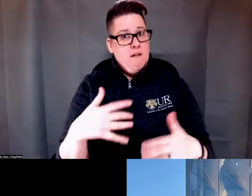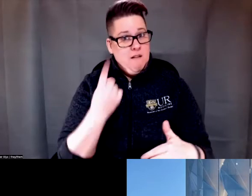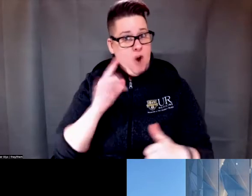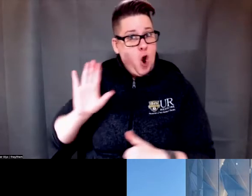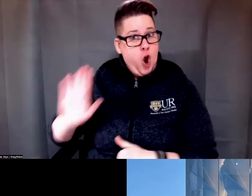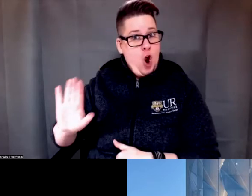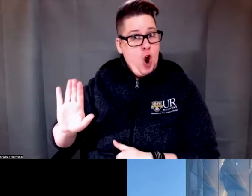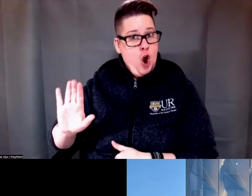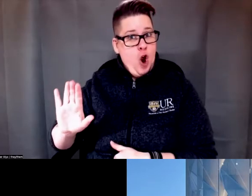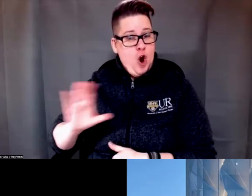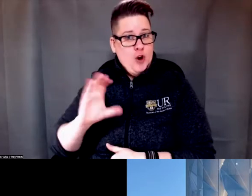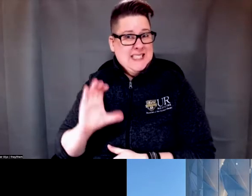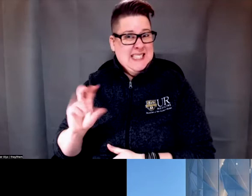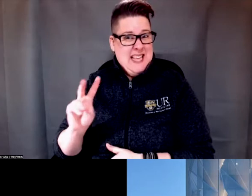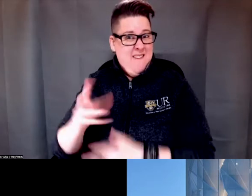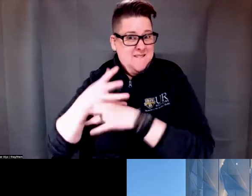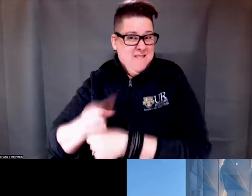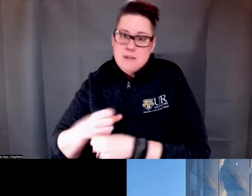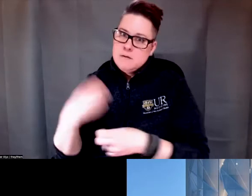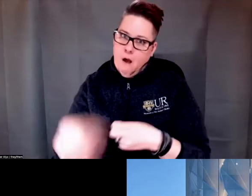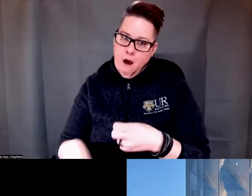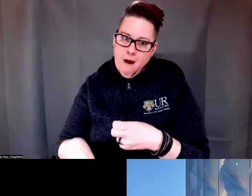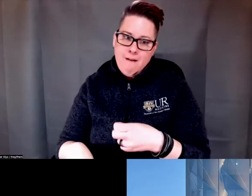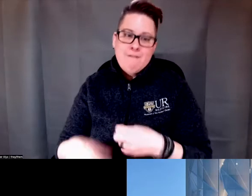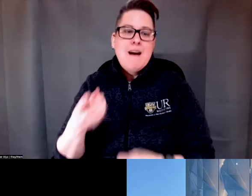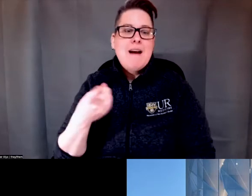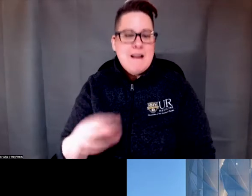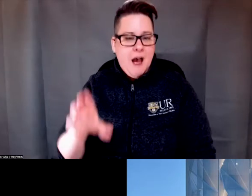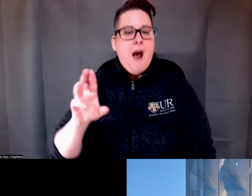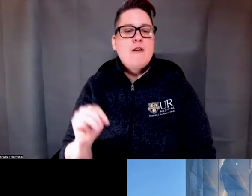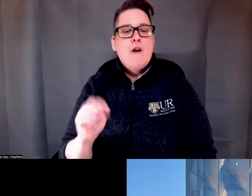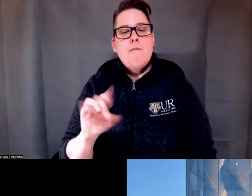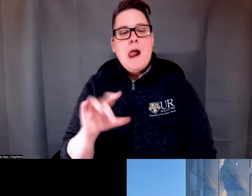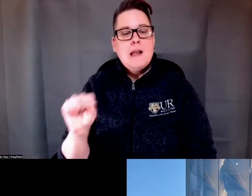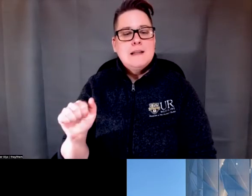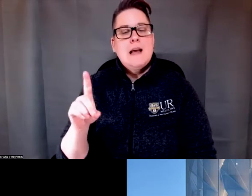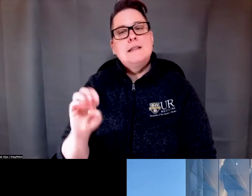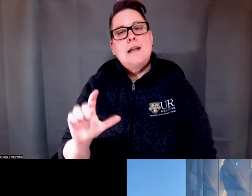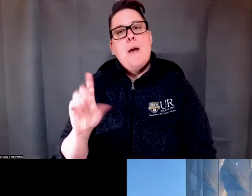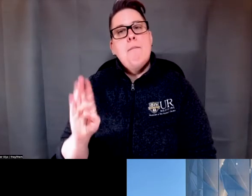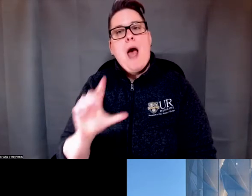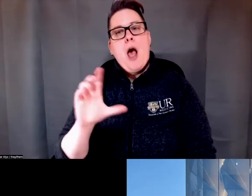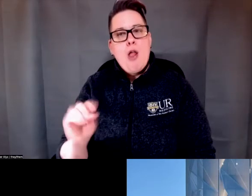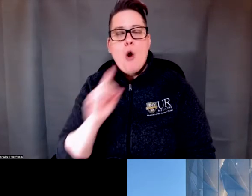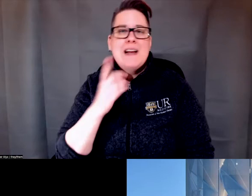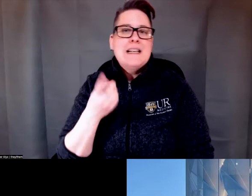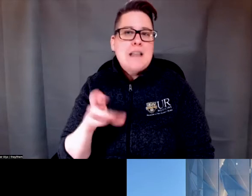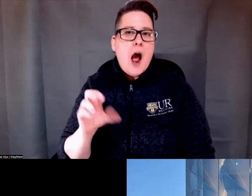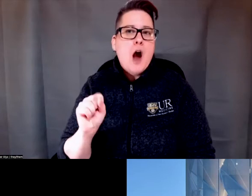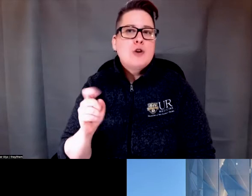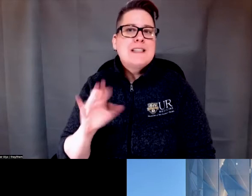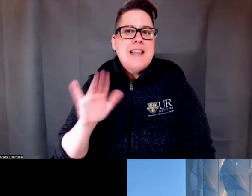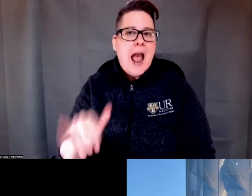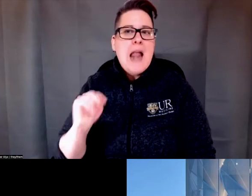her CV. Dr. Melissa DelBello is the Dr. Stanley and Mickey